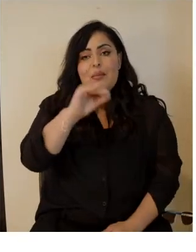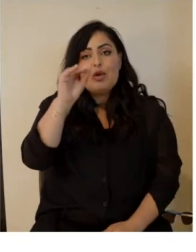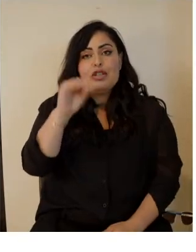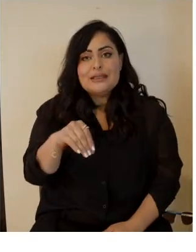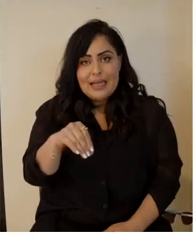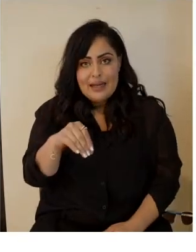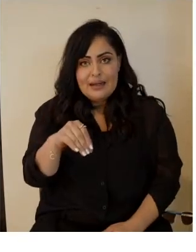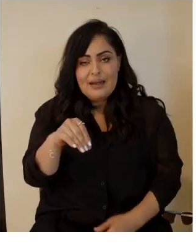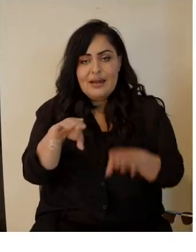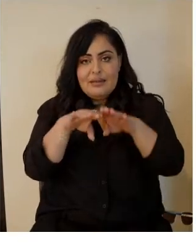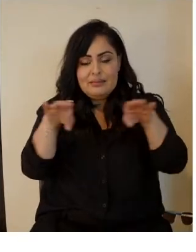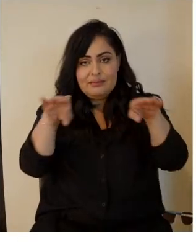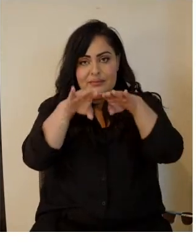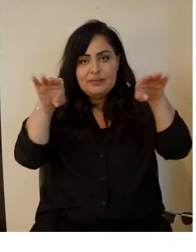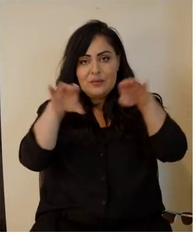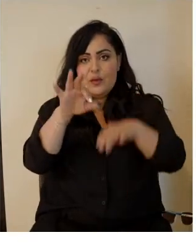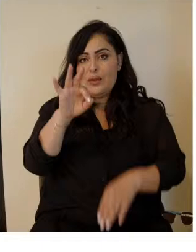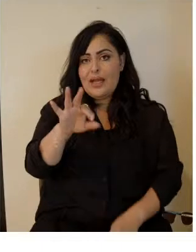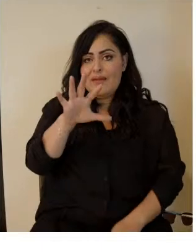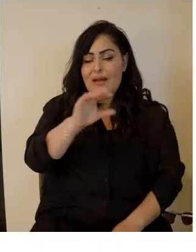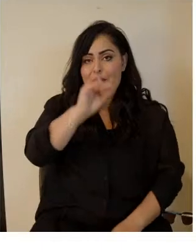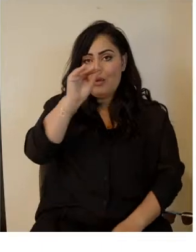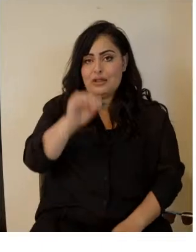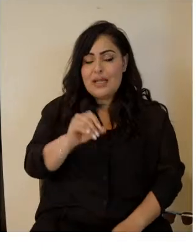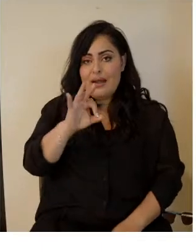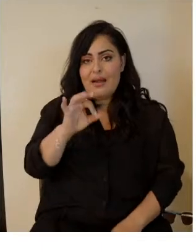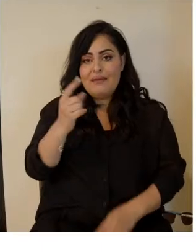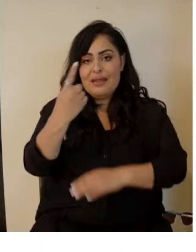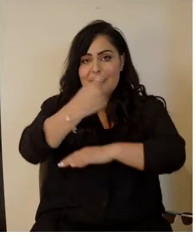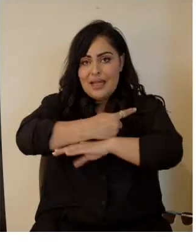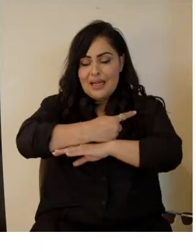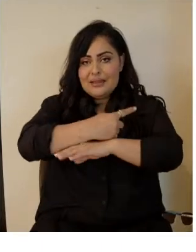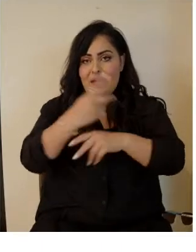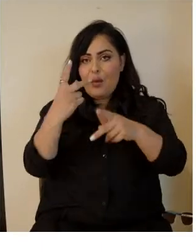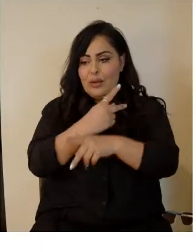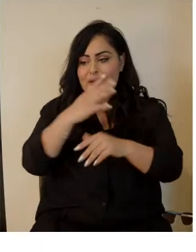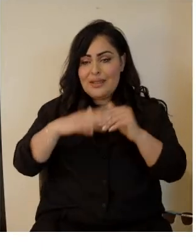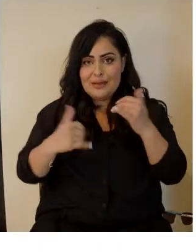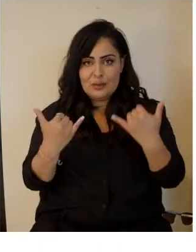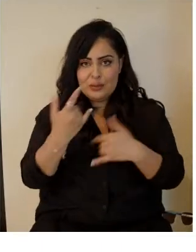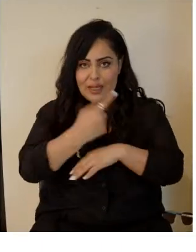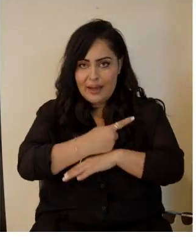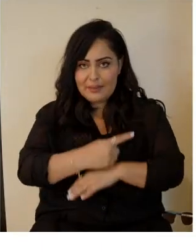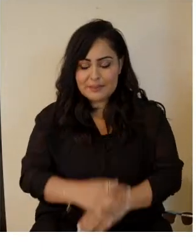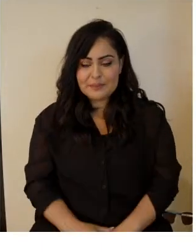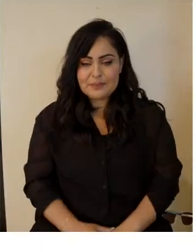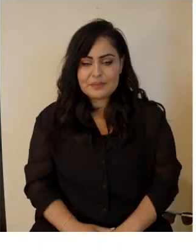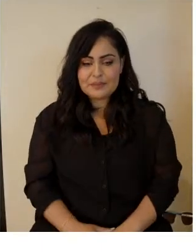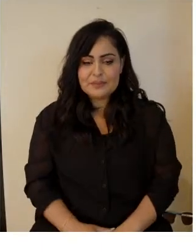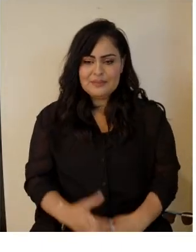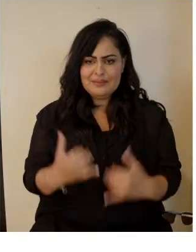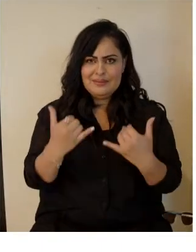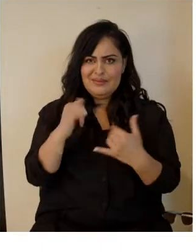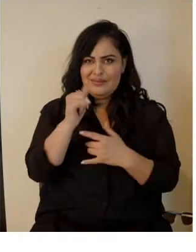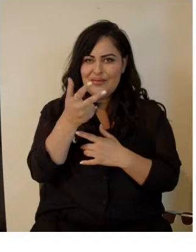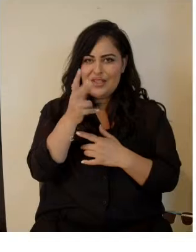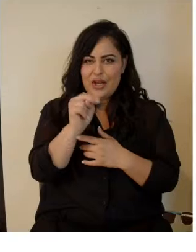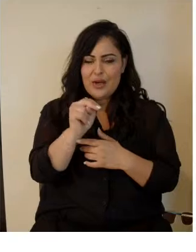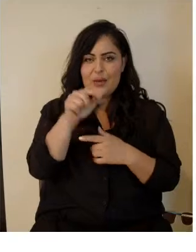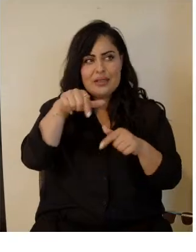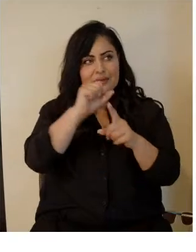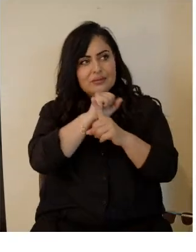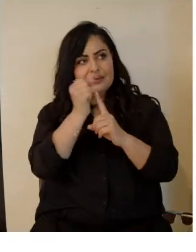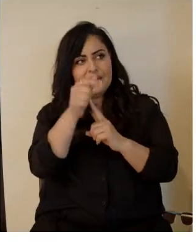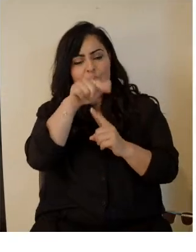there's only 5% of the days that are worse than today. And it's January. These are conditions